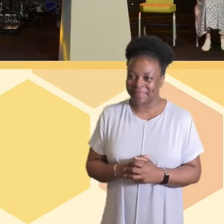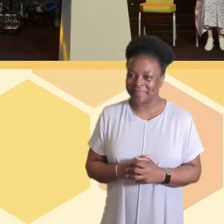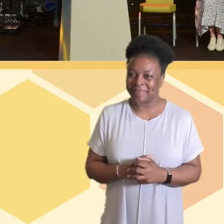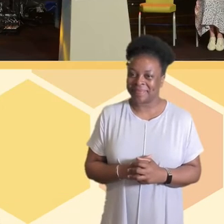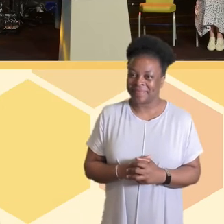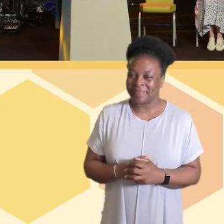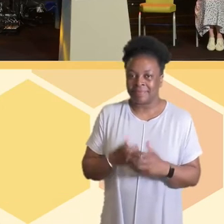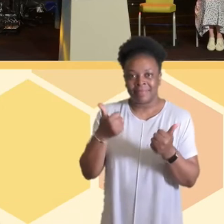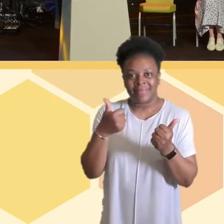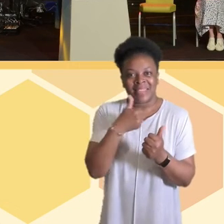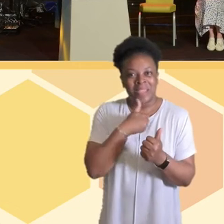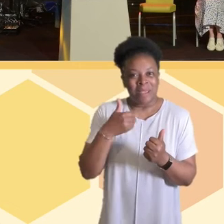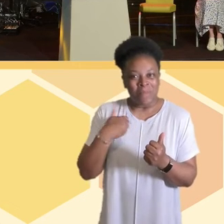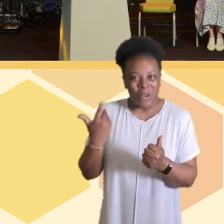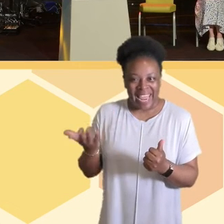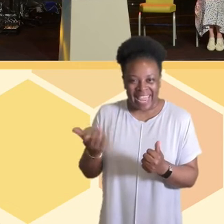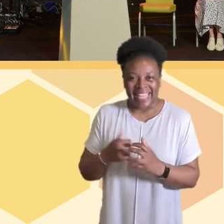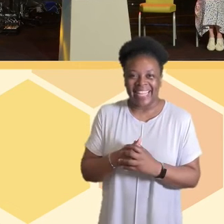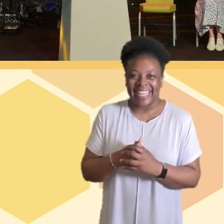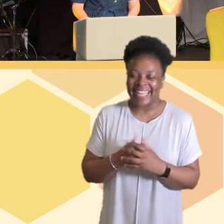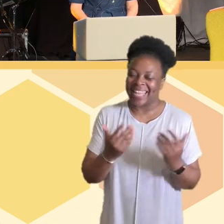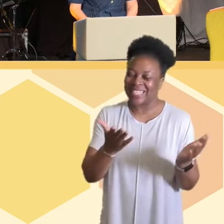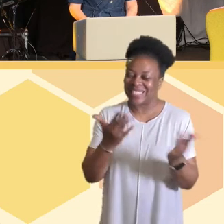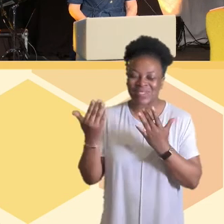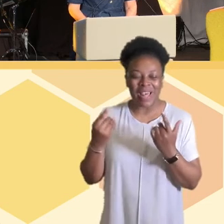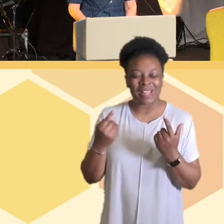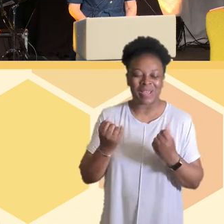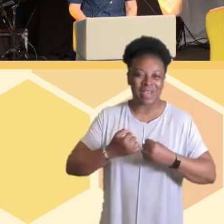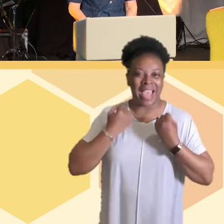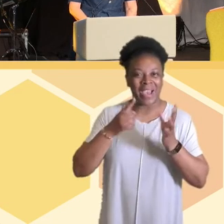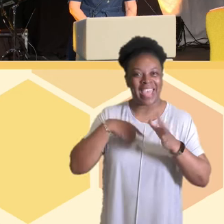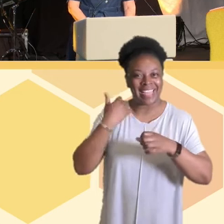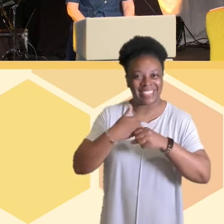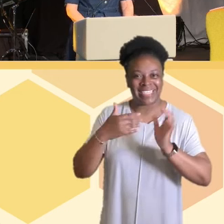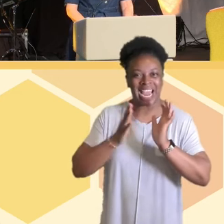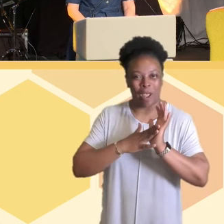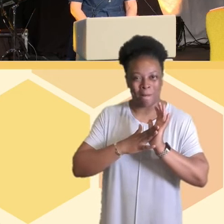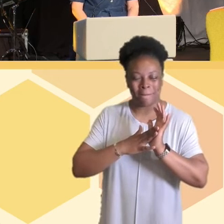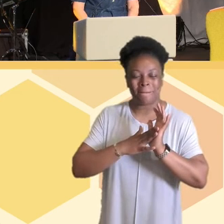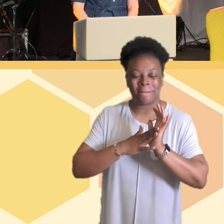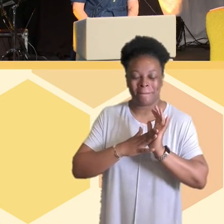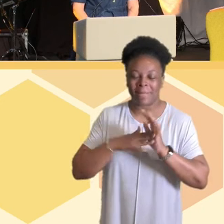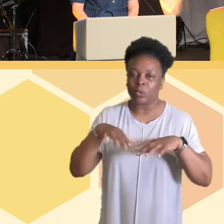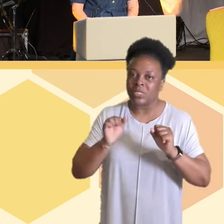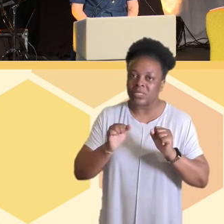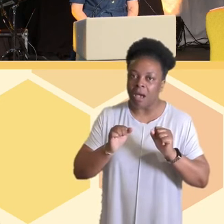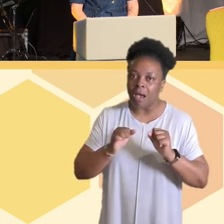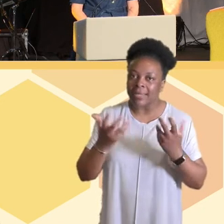Good morning, everybody. Welcome to our AGM, as Lynn said. Let's just begin with a word of prayer.